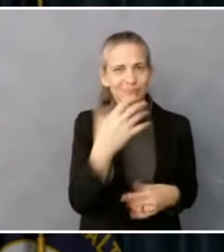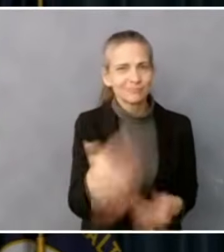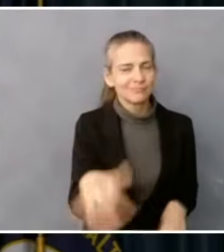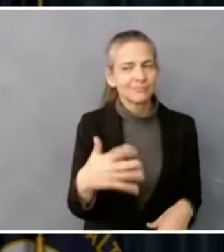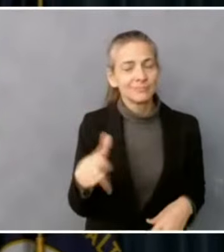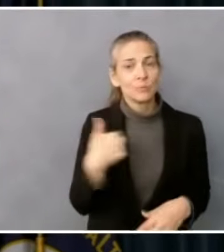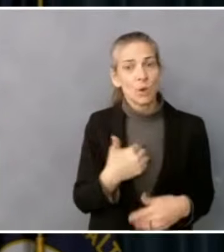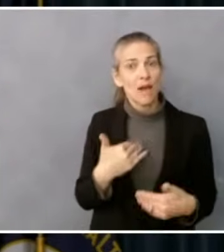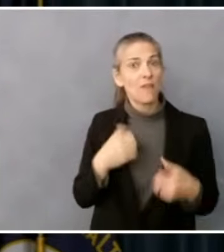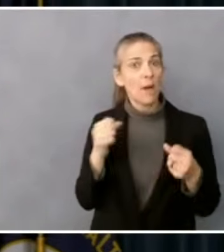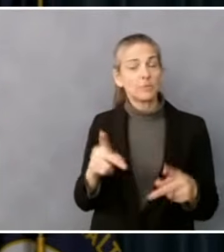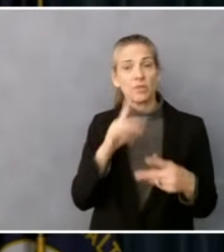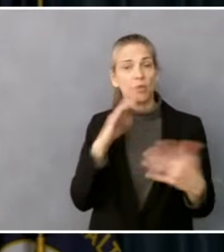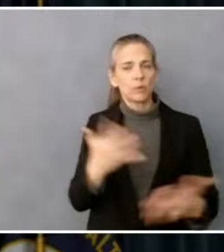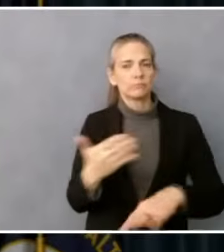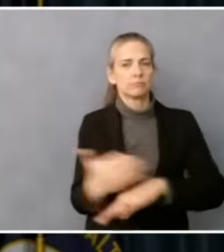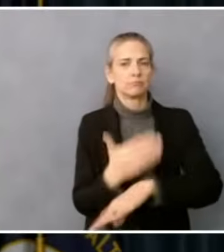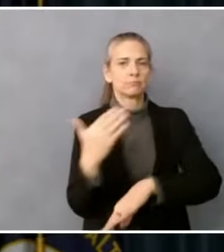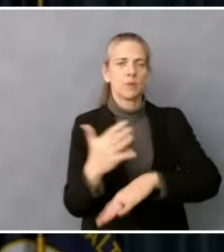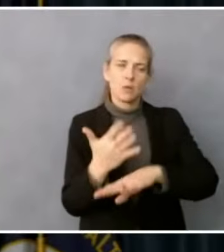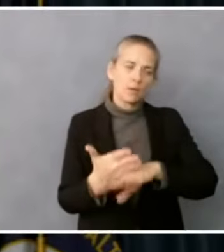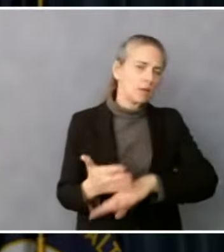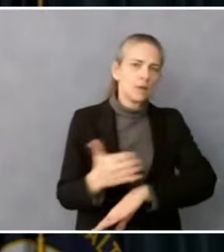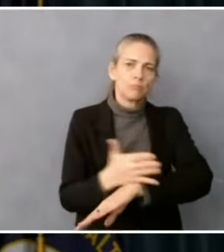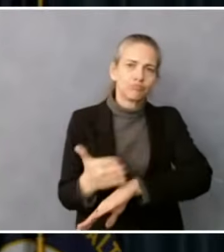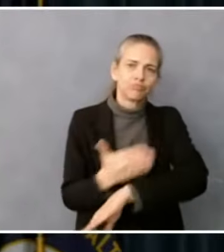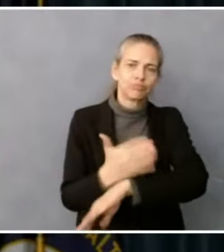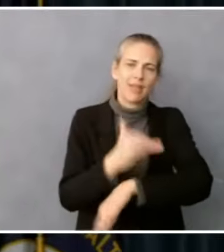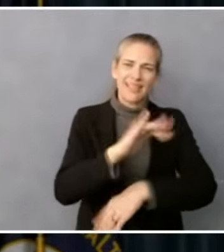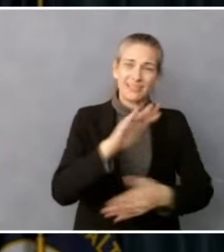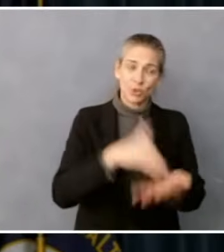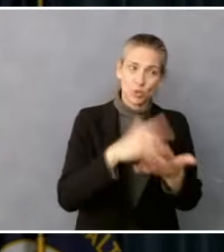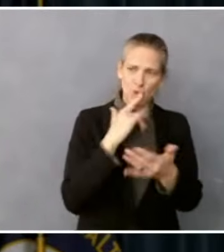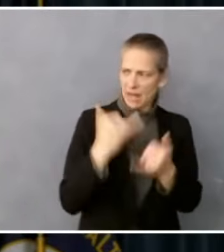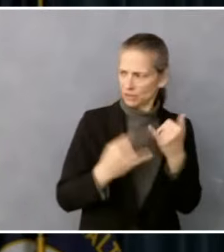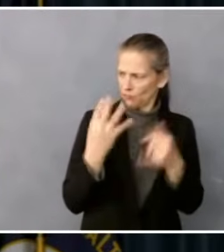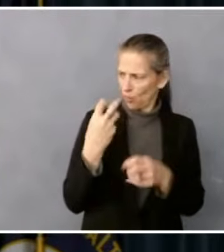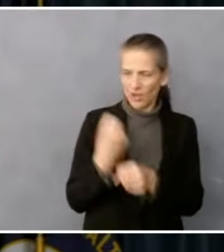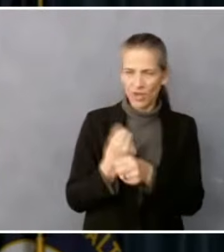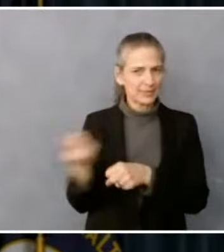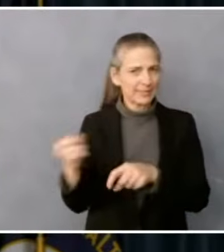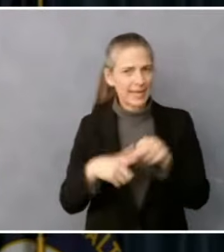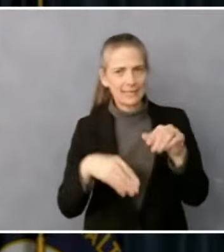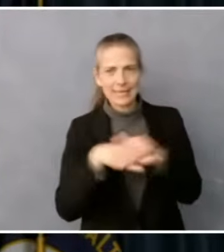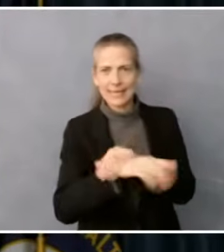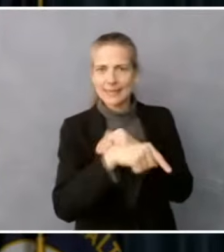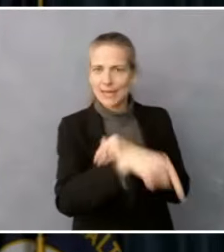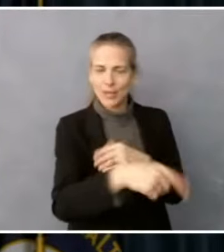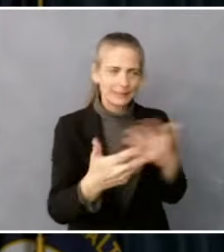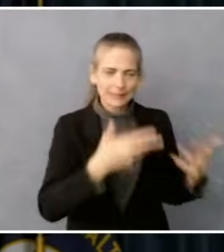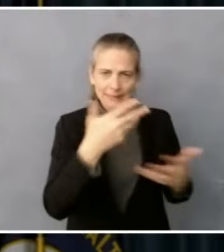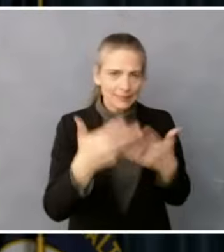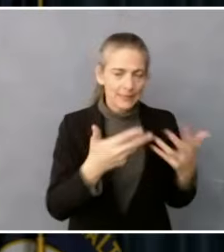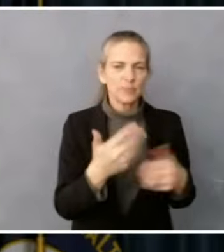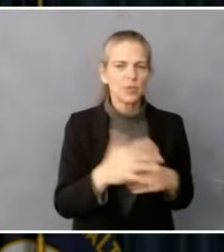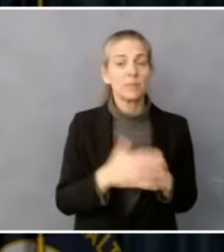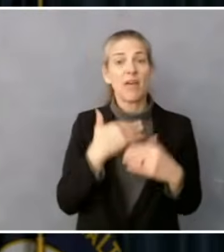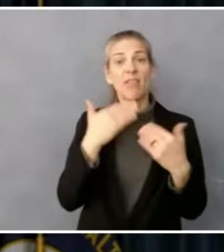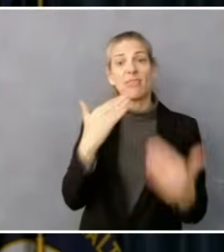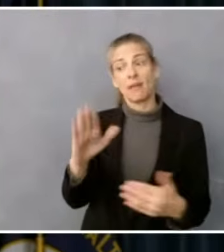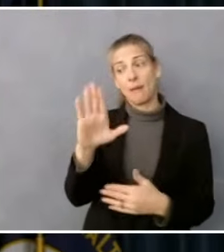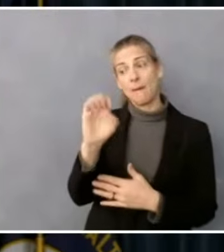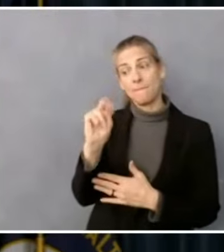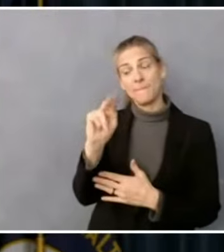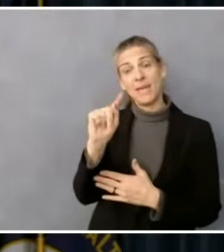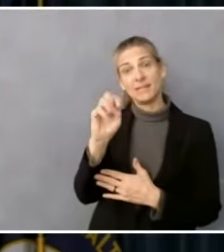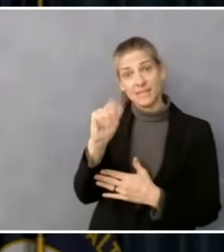totally renovate the center that they've not been able to occupy for the past 4 years. I would like to thank the City of Benton for allowing them to